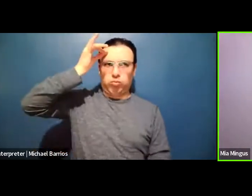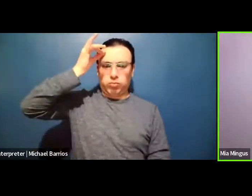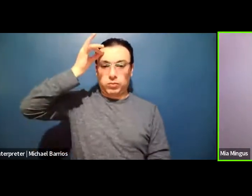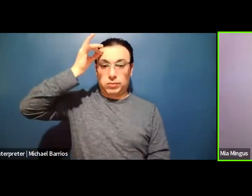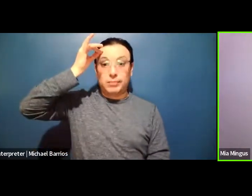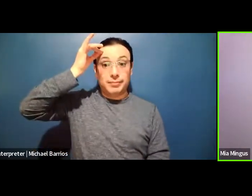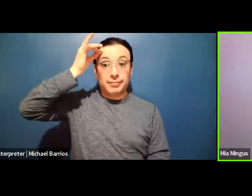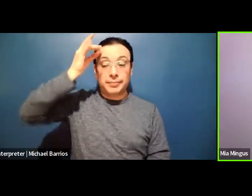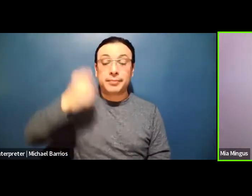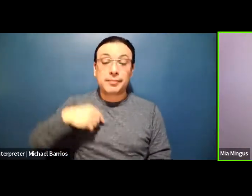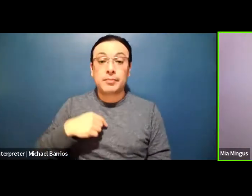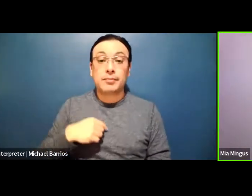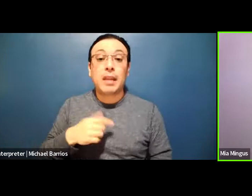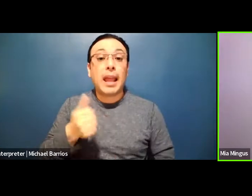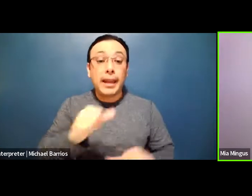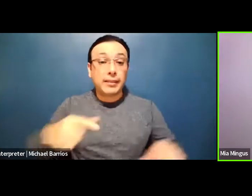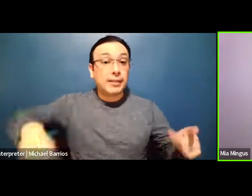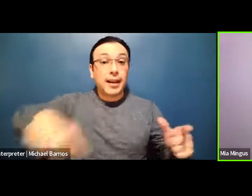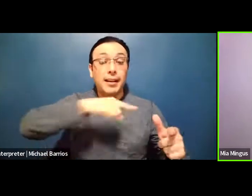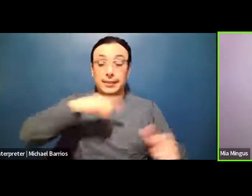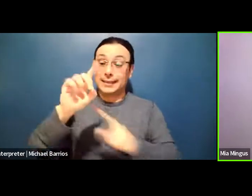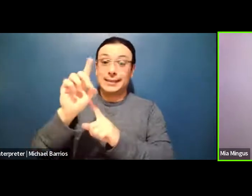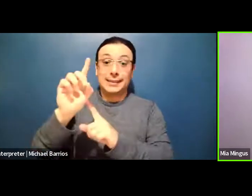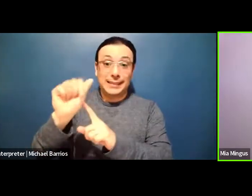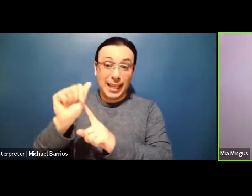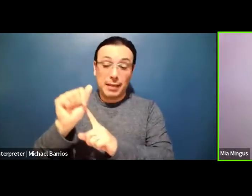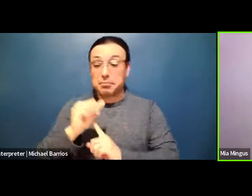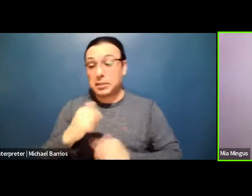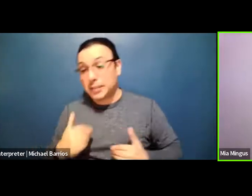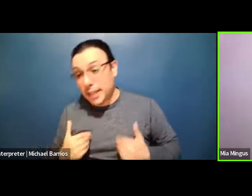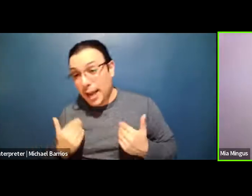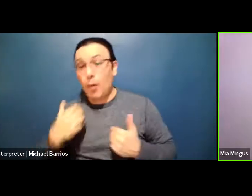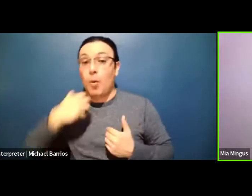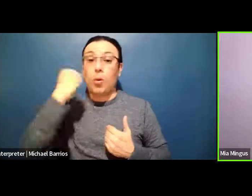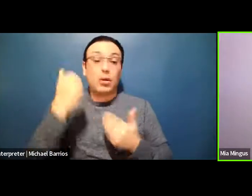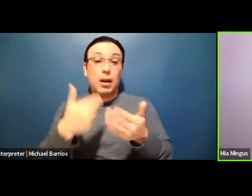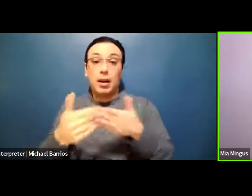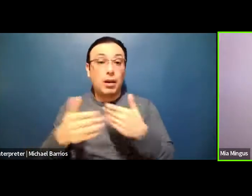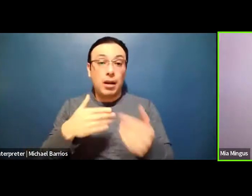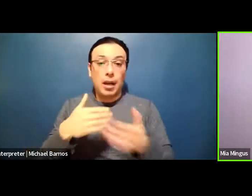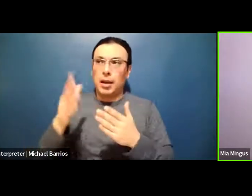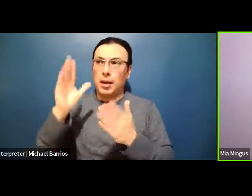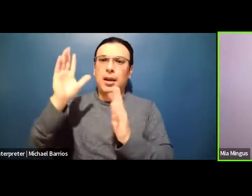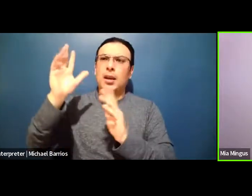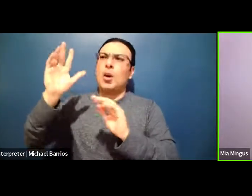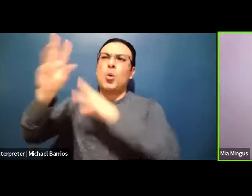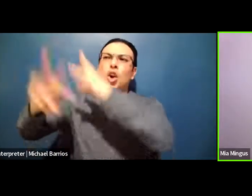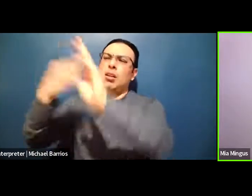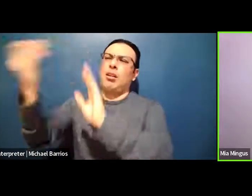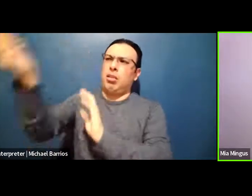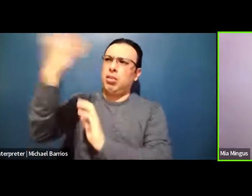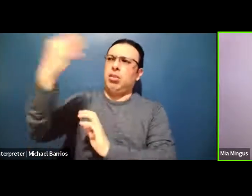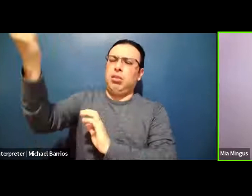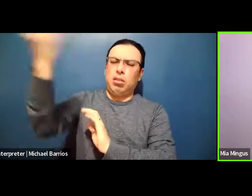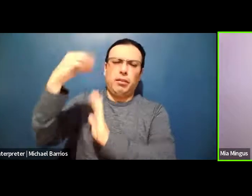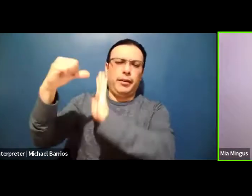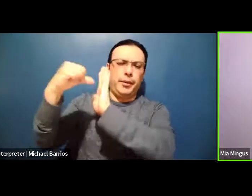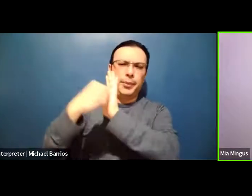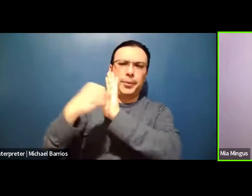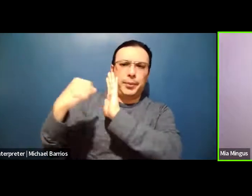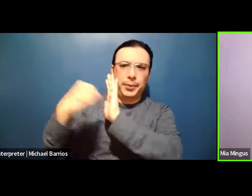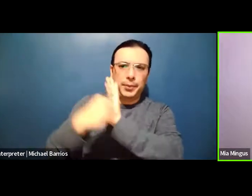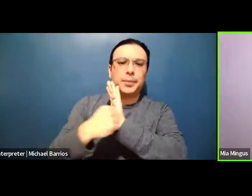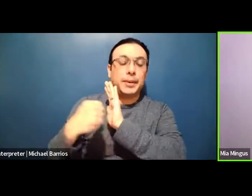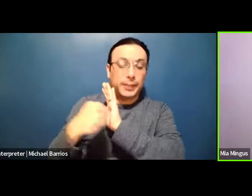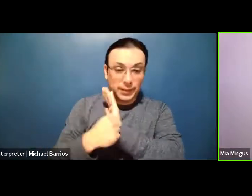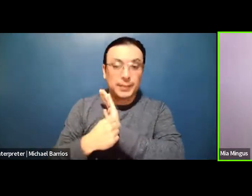became disabled, these sentiments were widely understood and enforced. And of course, this is more compounded for